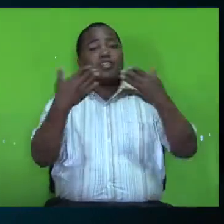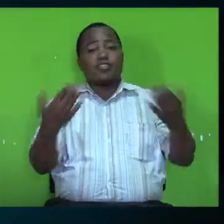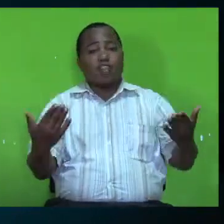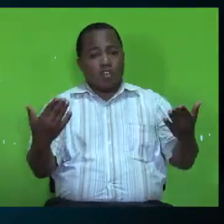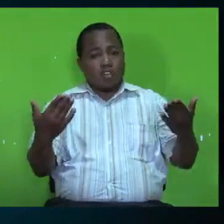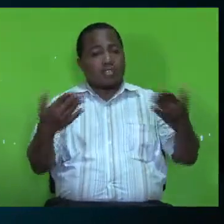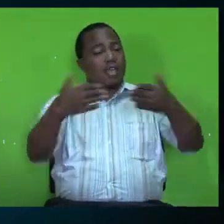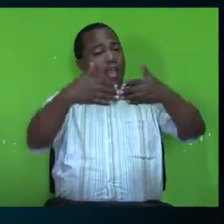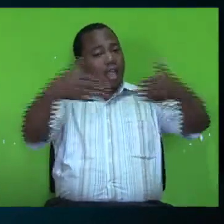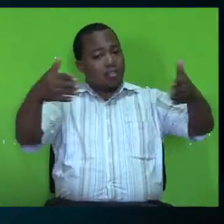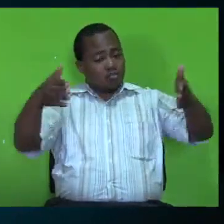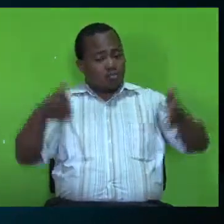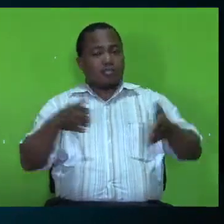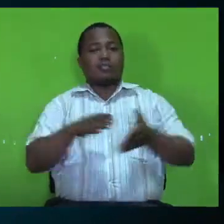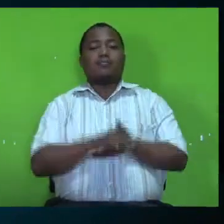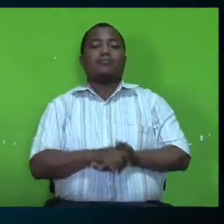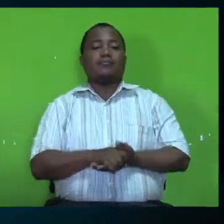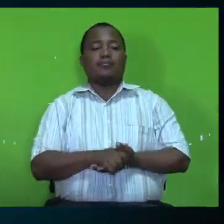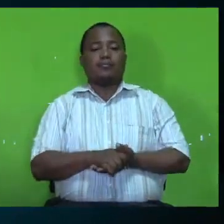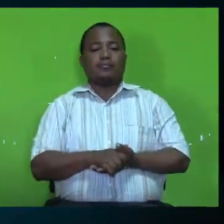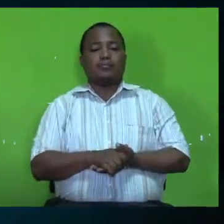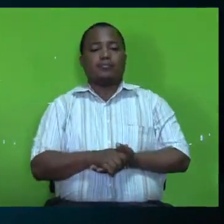wall,